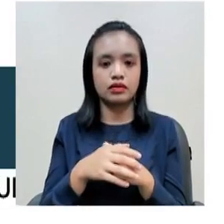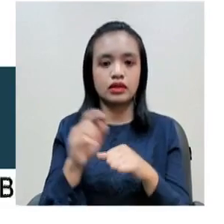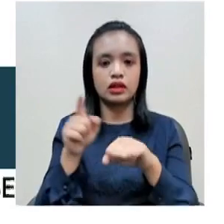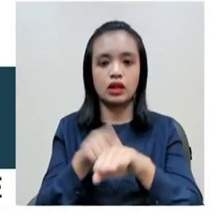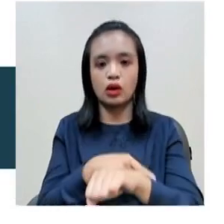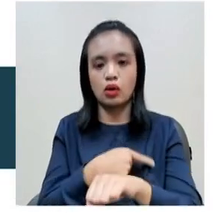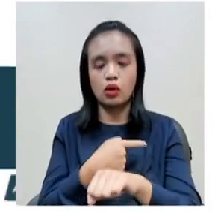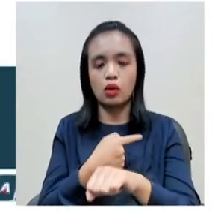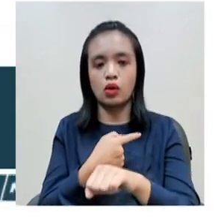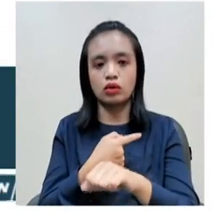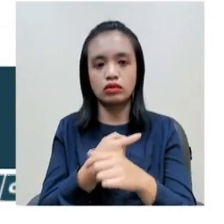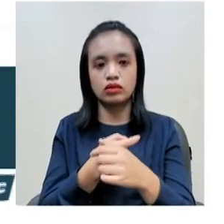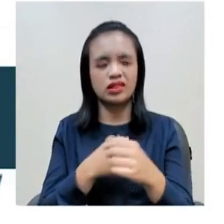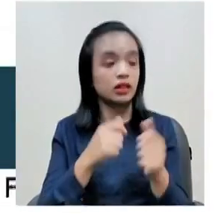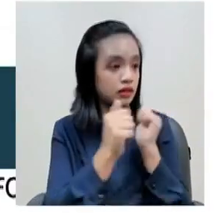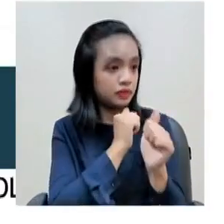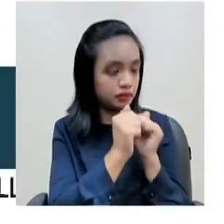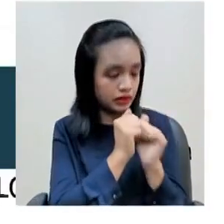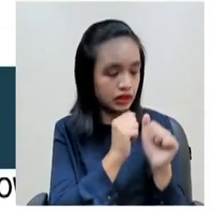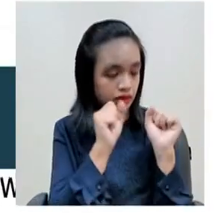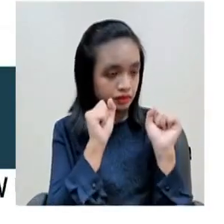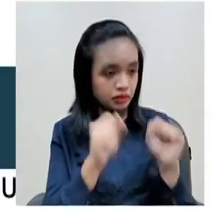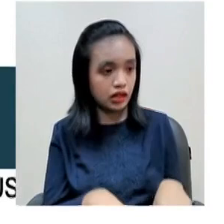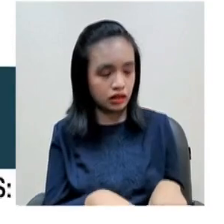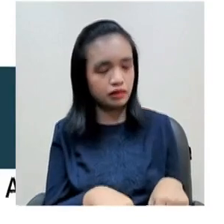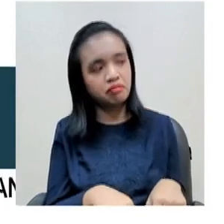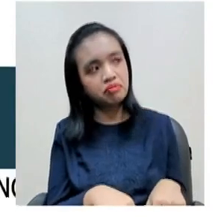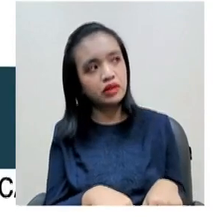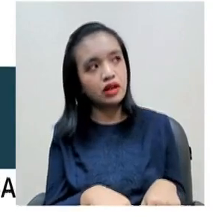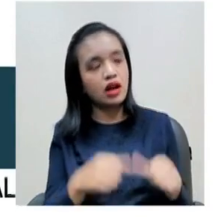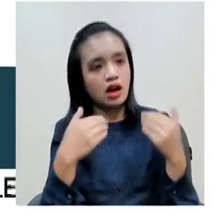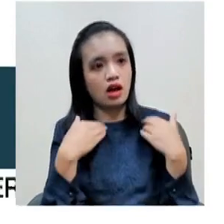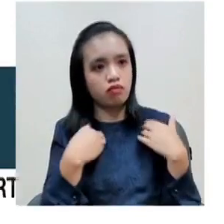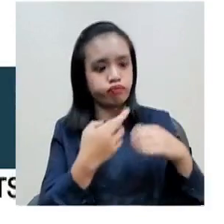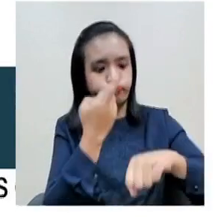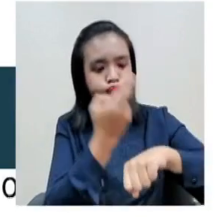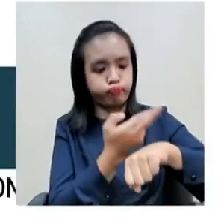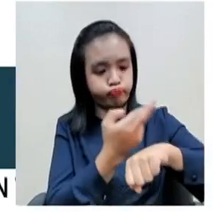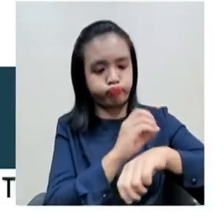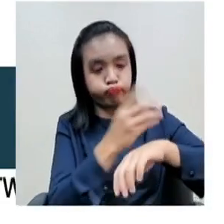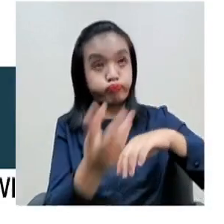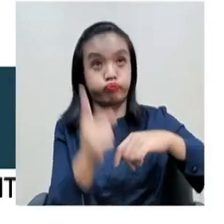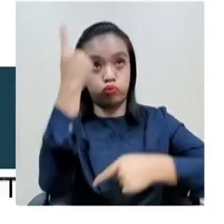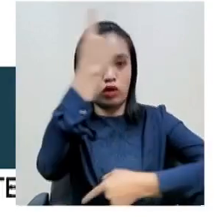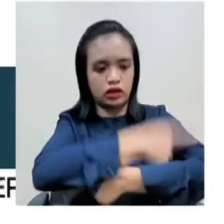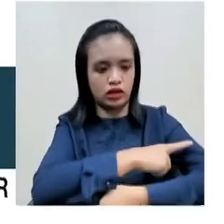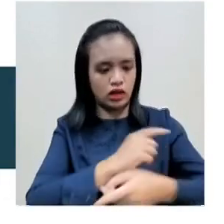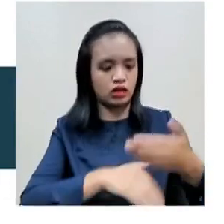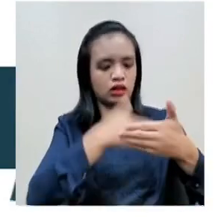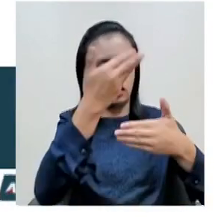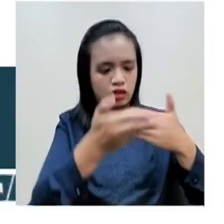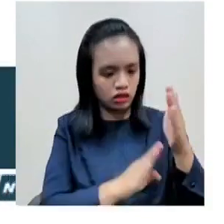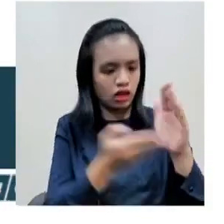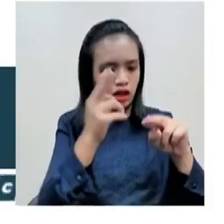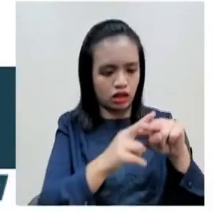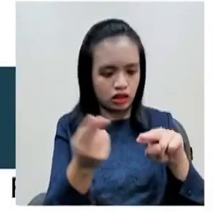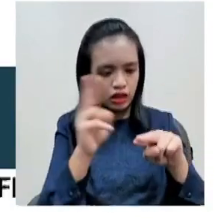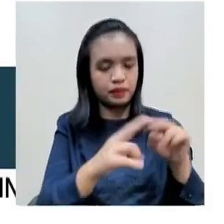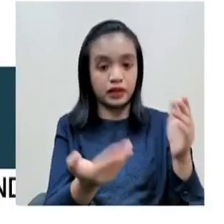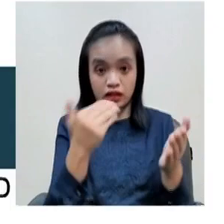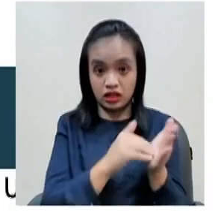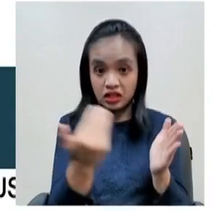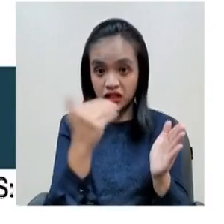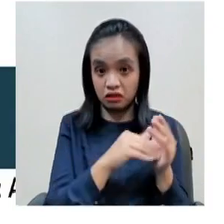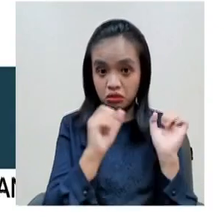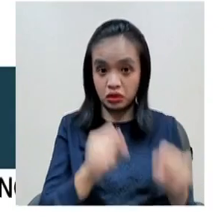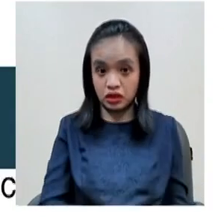behavior. So it's also possible that, you know, you have extreme rockfall one day, it decreases the following day and then increases again. Yes. Okay.